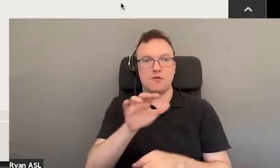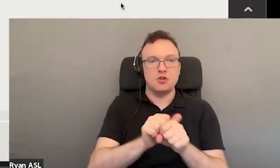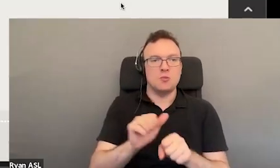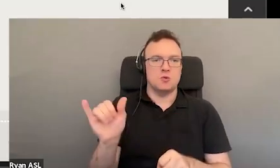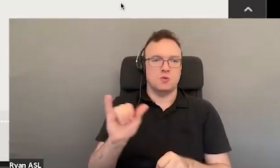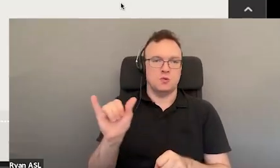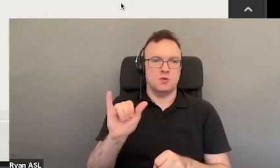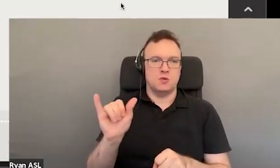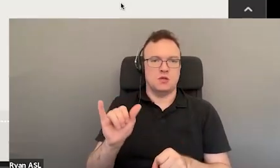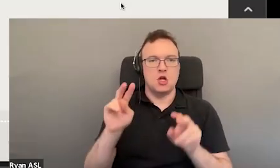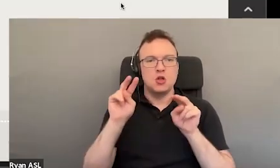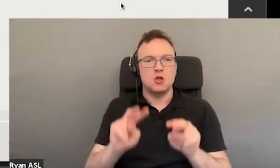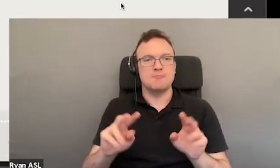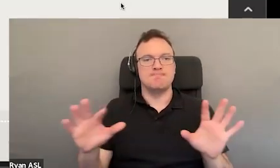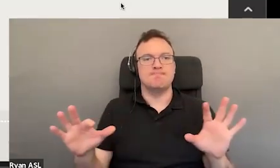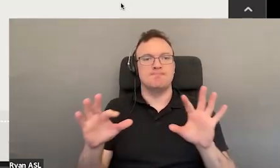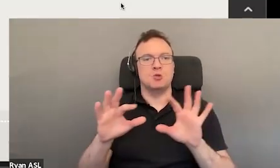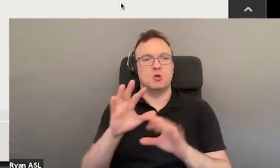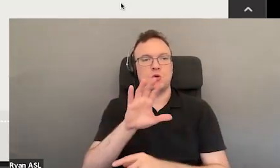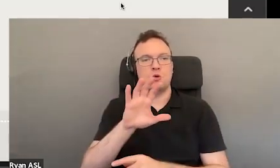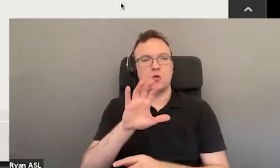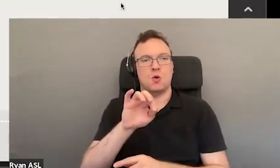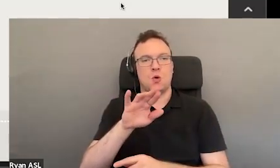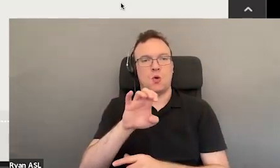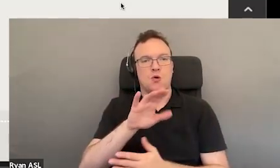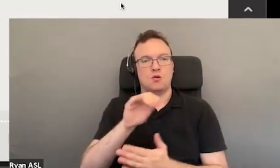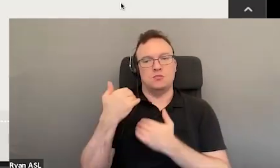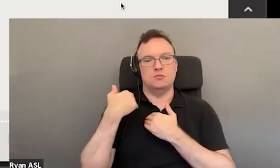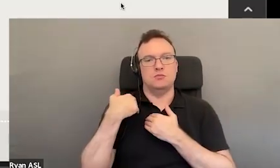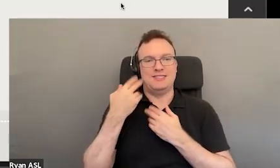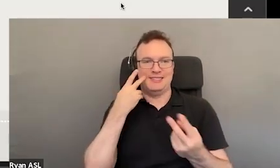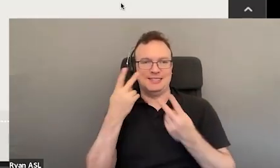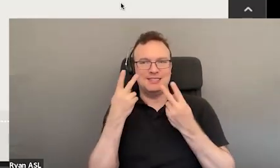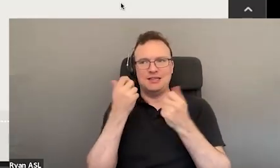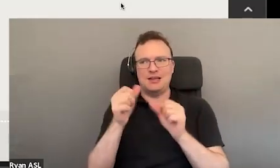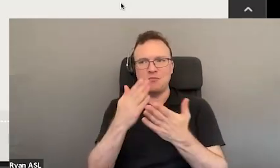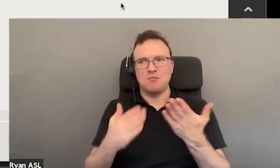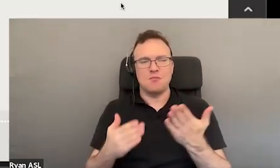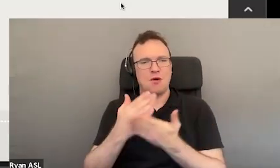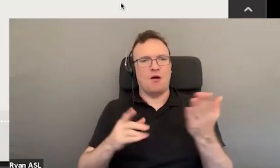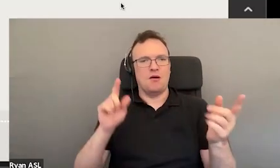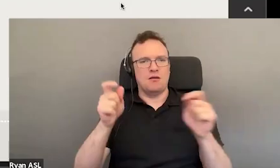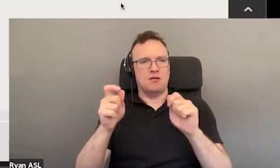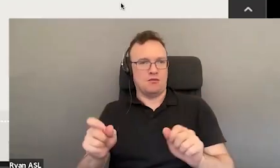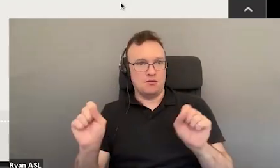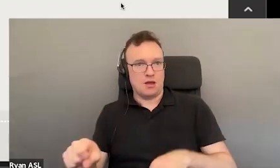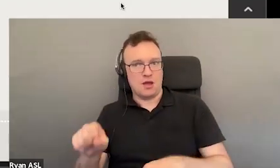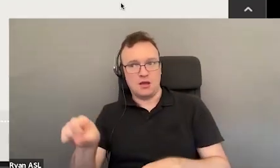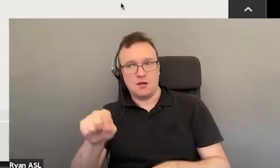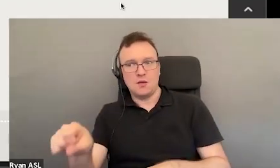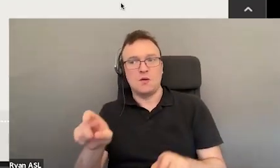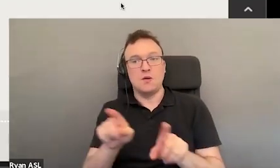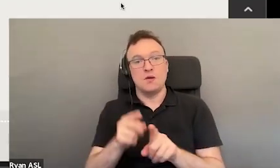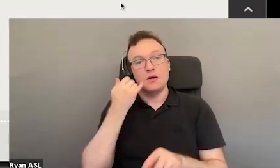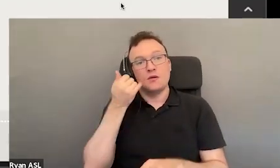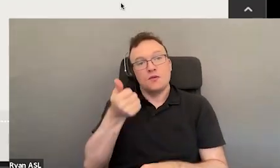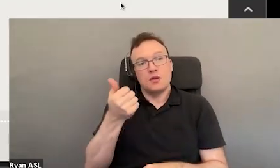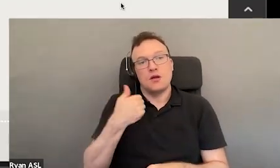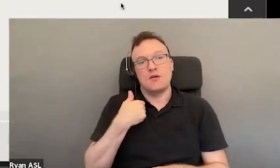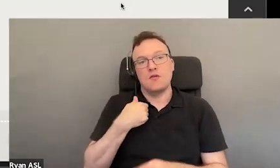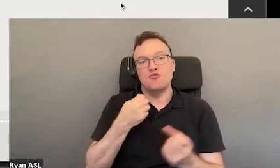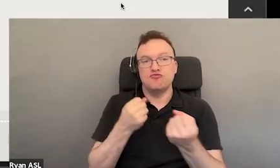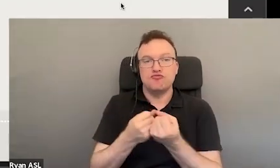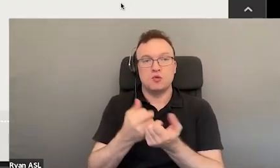job. Look at those core responsibilities and see if any aspects can be adjusted. And of course, if you have supports and